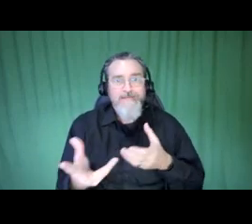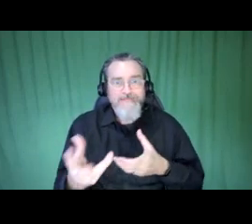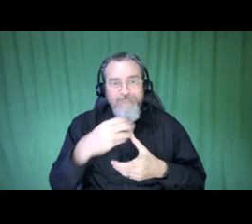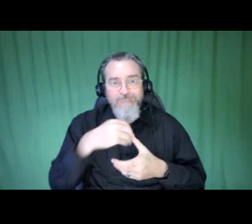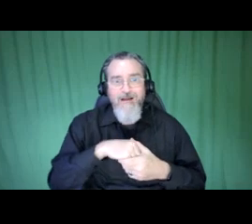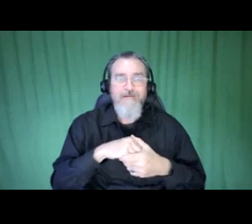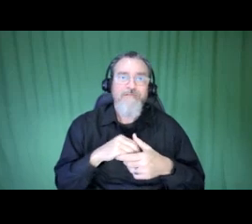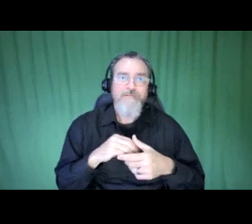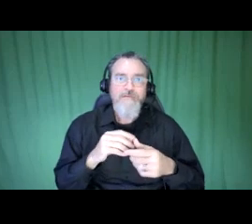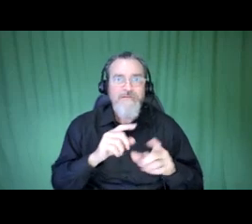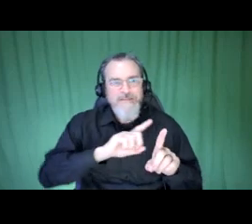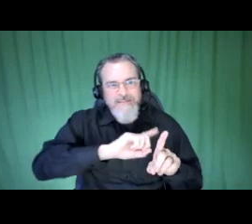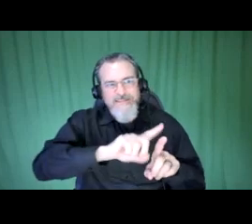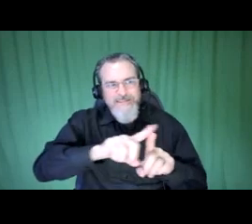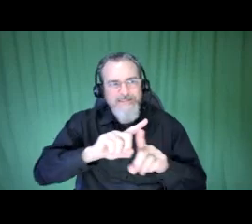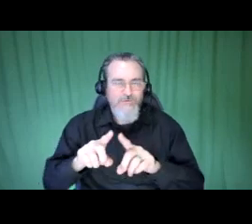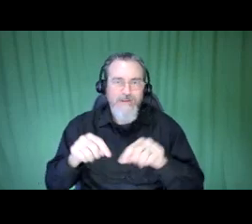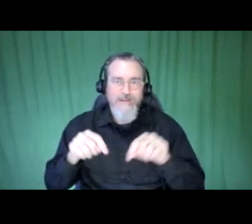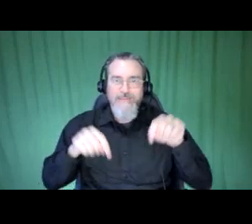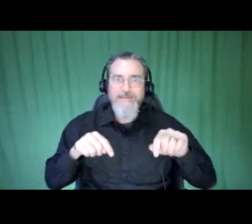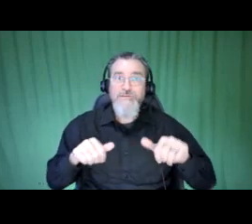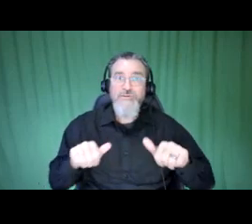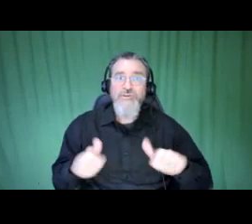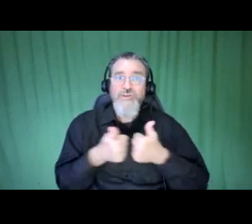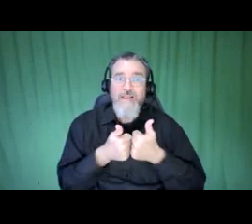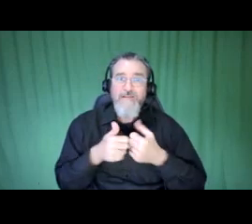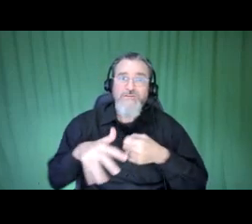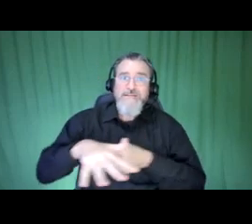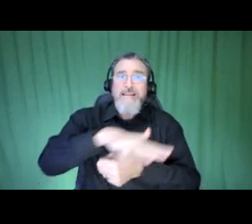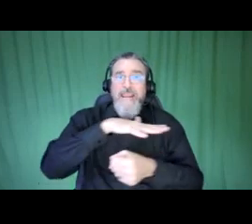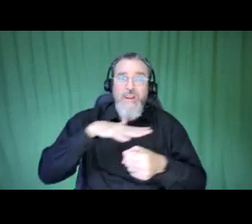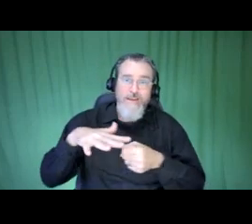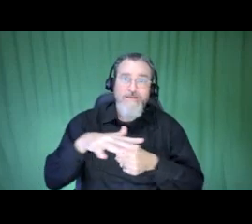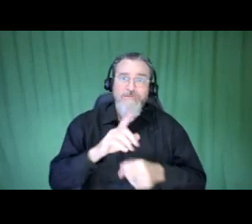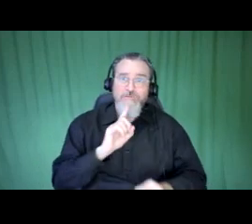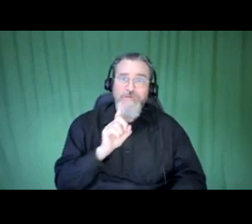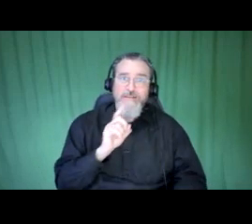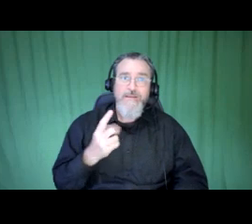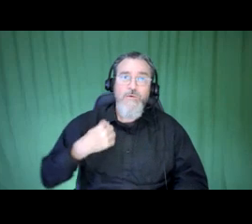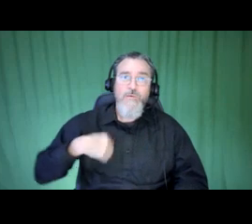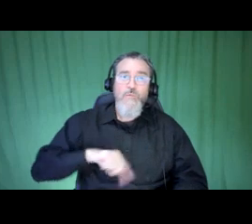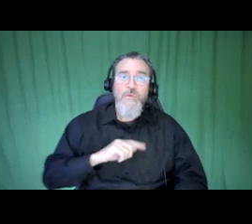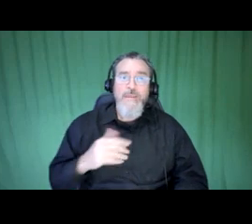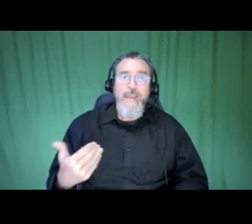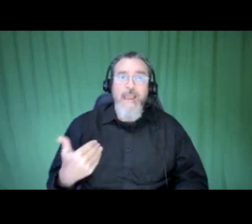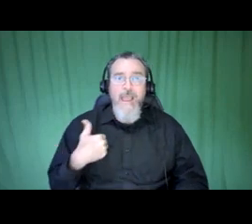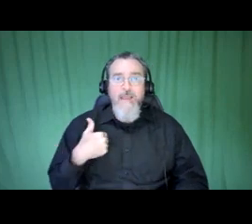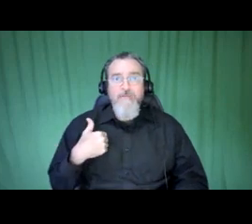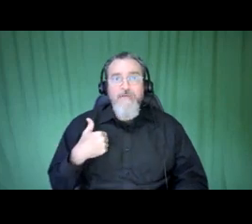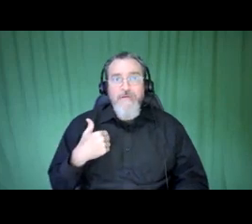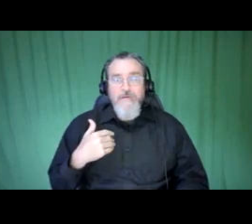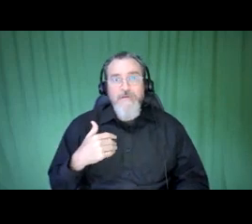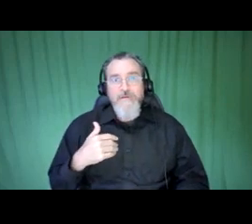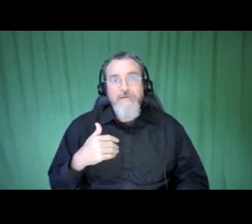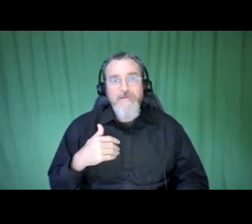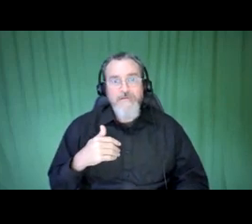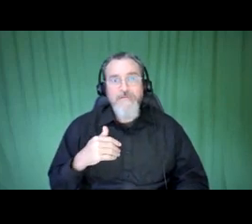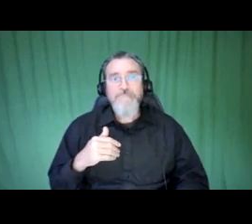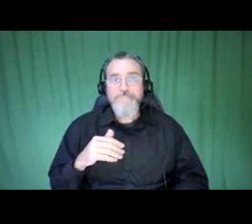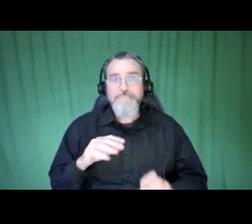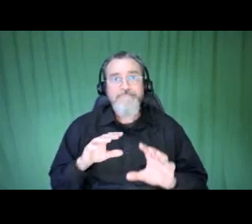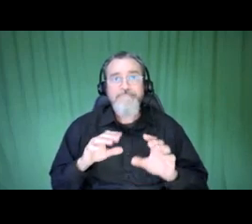industry and climate challenge need here in the Great Lakes. So we have a composite of not